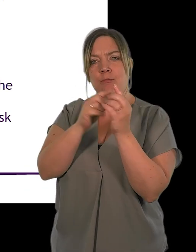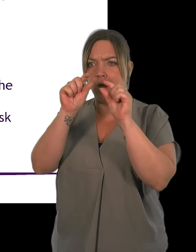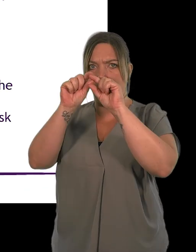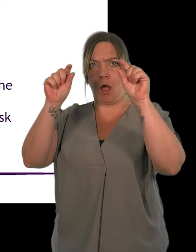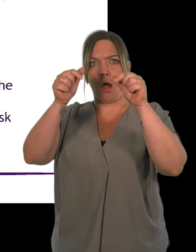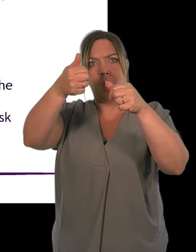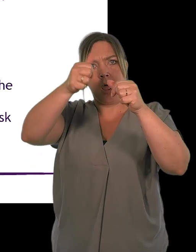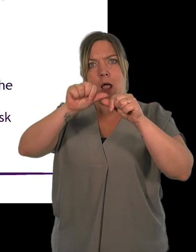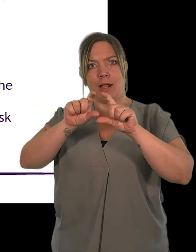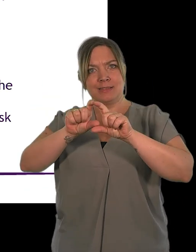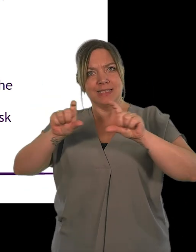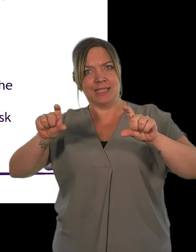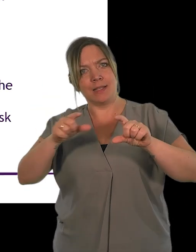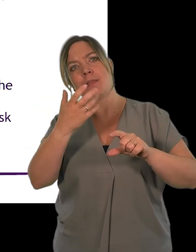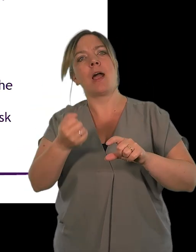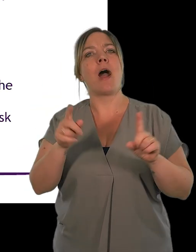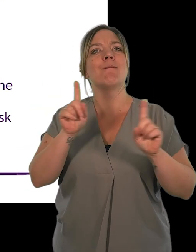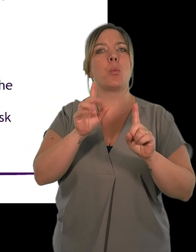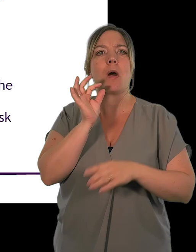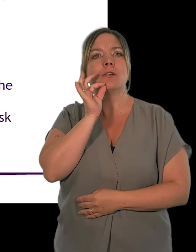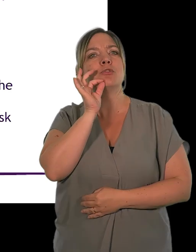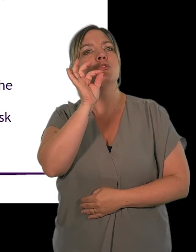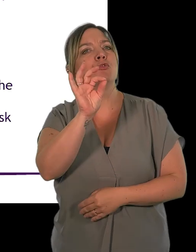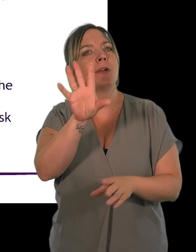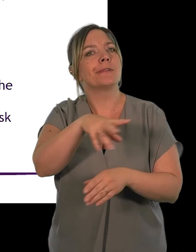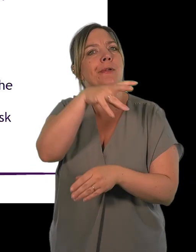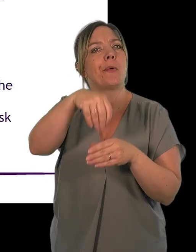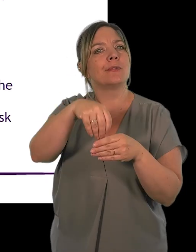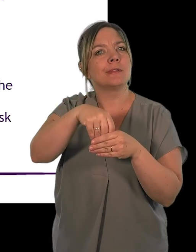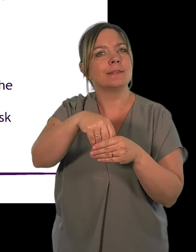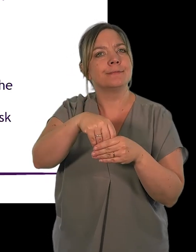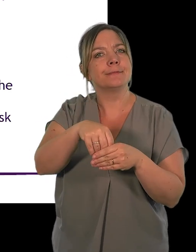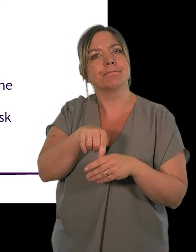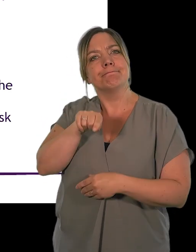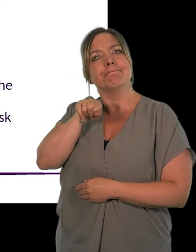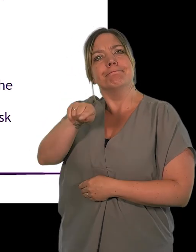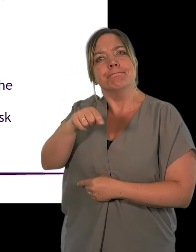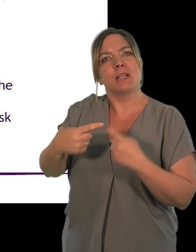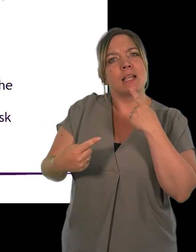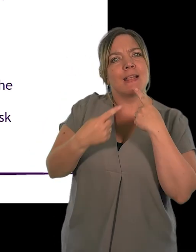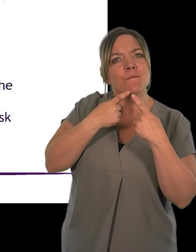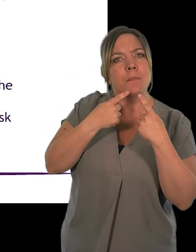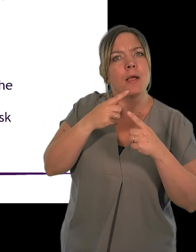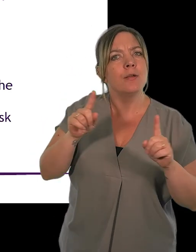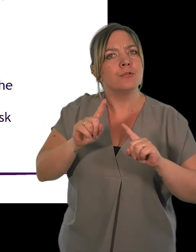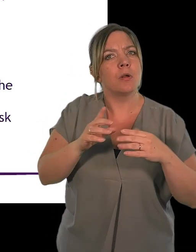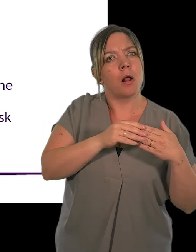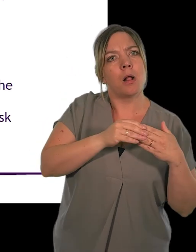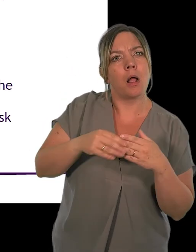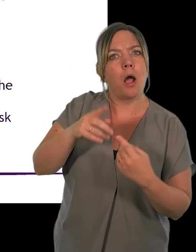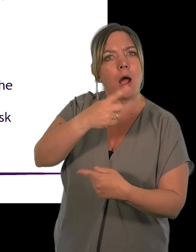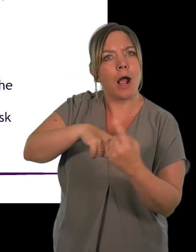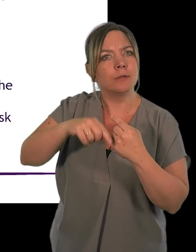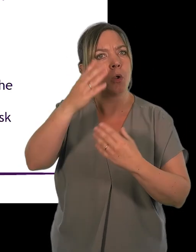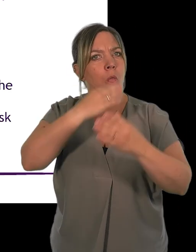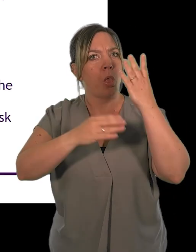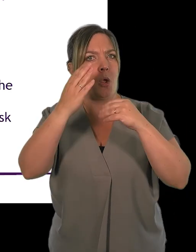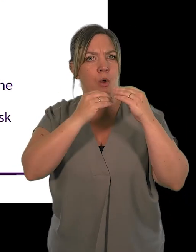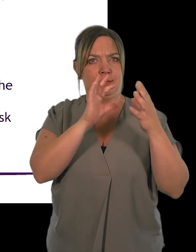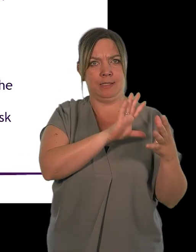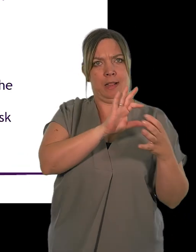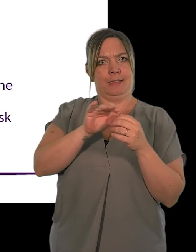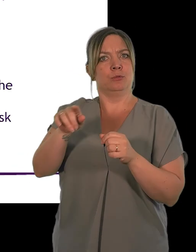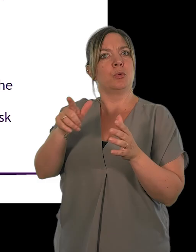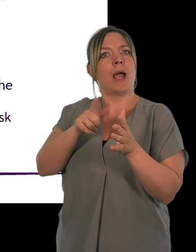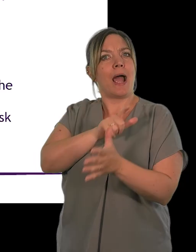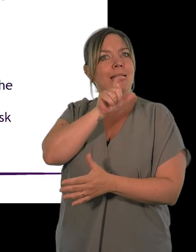you will see the indicative content. This details and guides the learning for each of the ACs, or